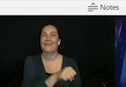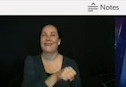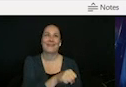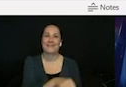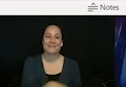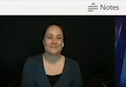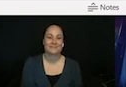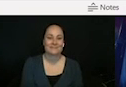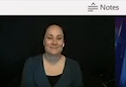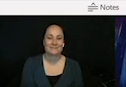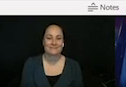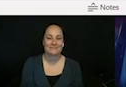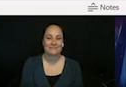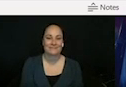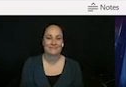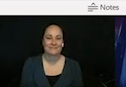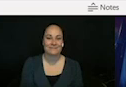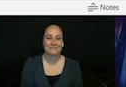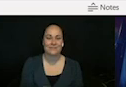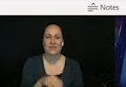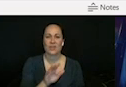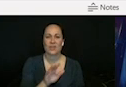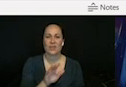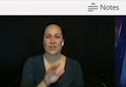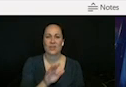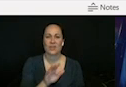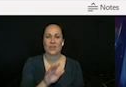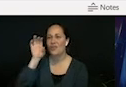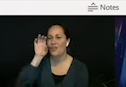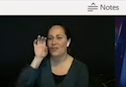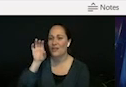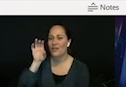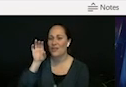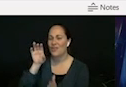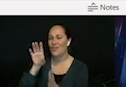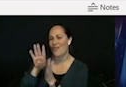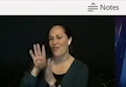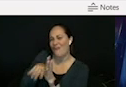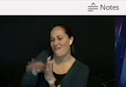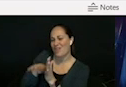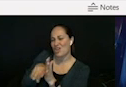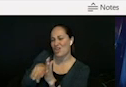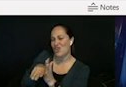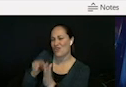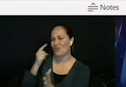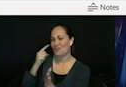from the coil? Sure. Coil still.